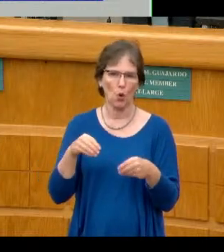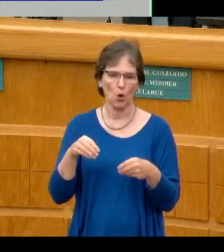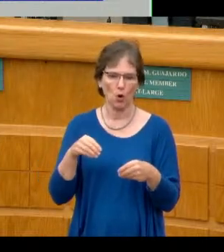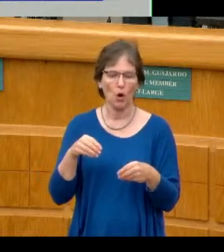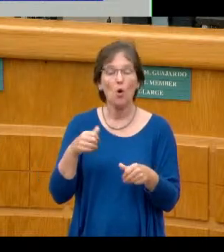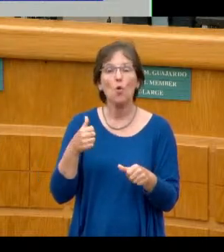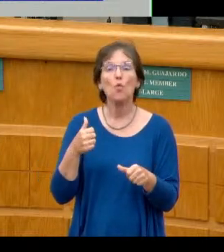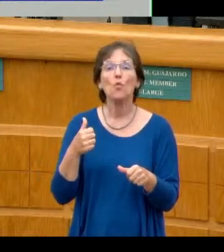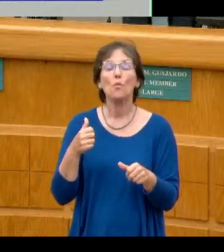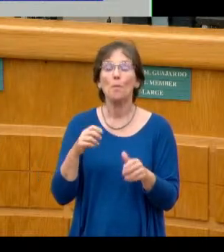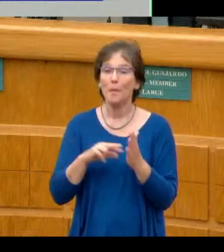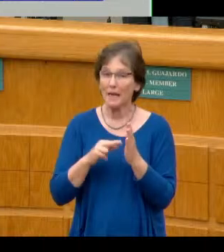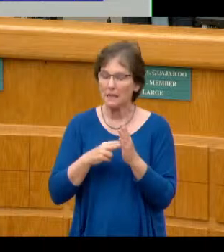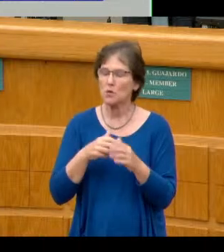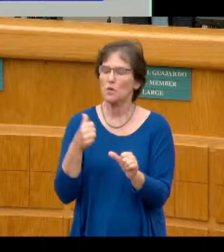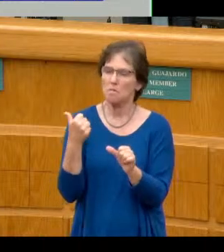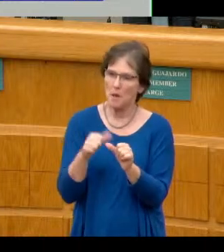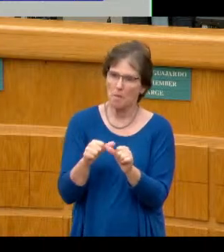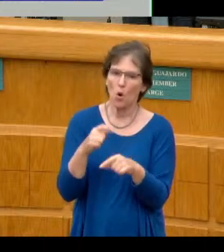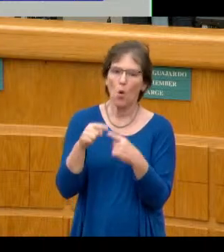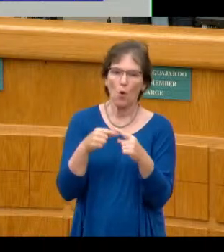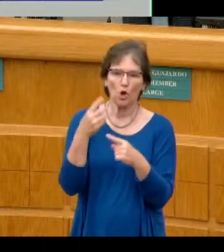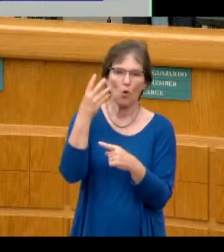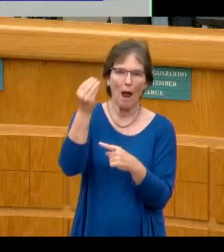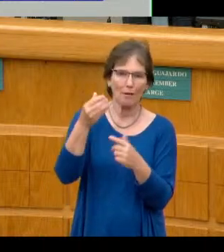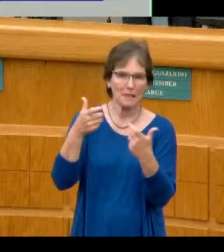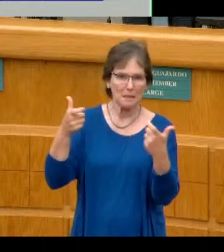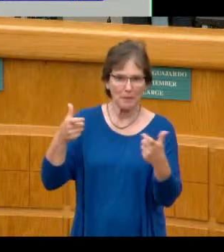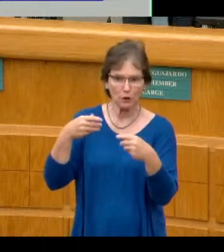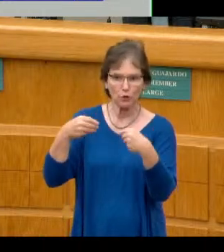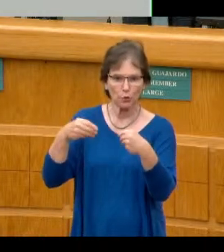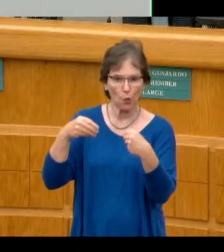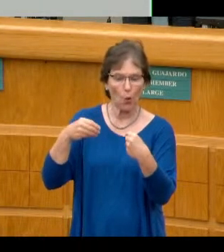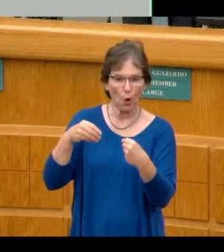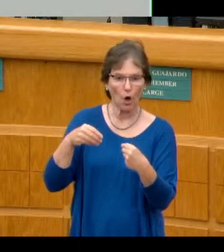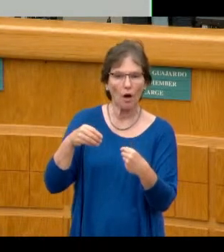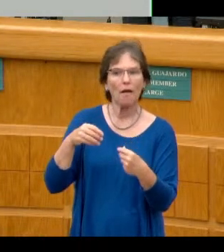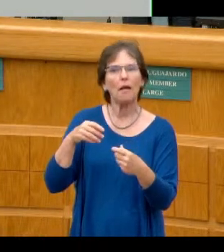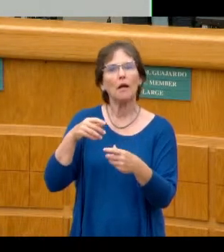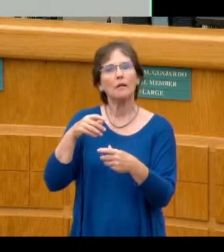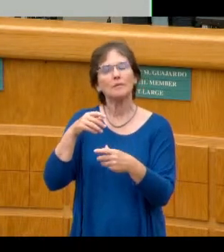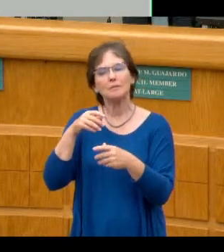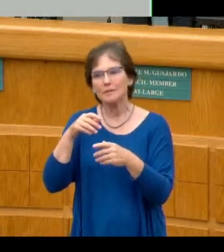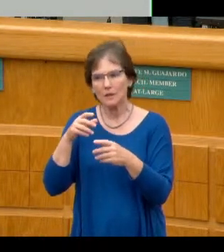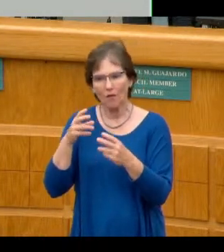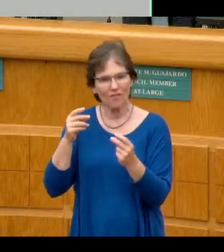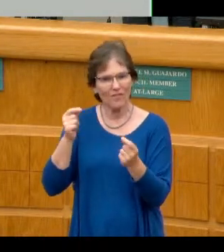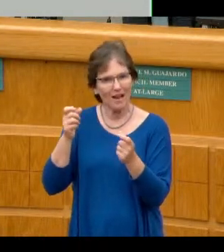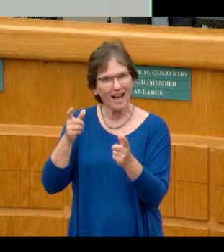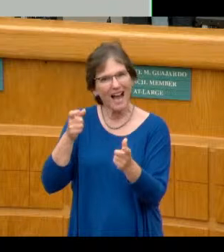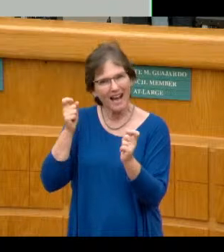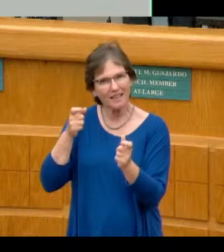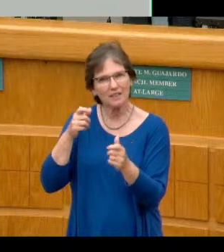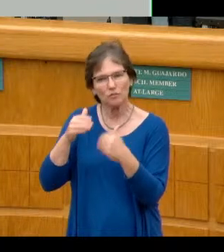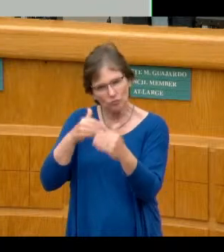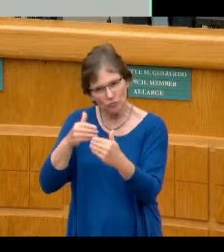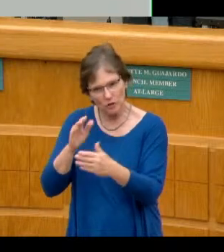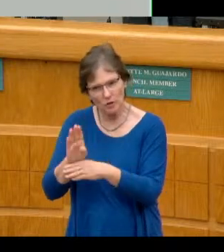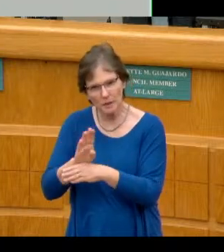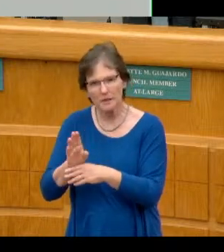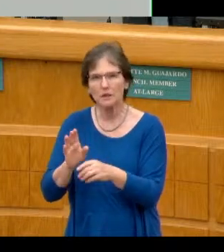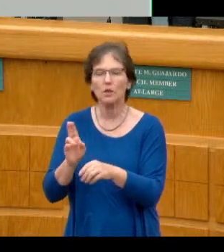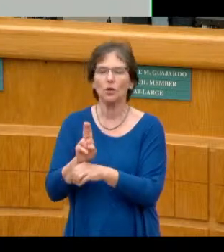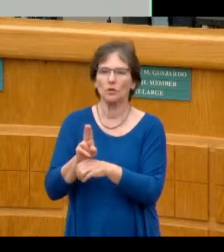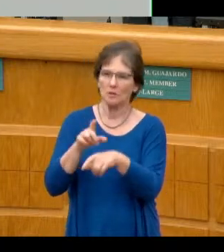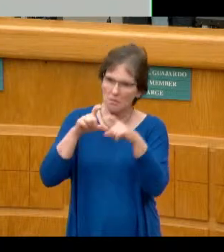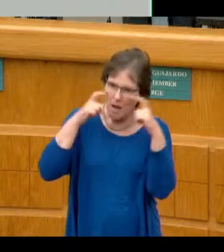they found that 50% of people were getting sick at restaurants and big box stores. those two categories combined. And then the rest